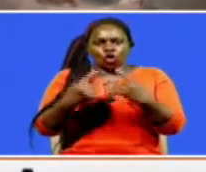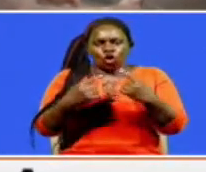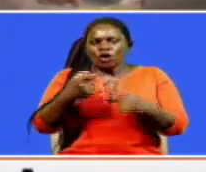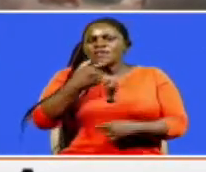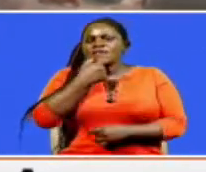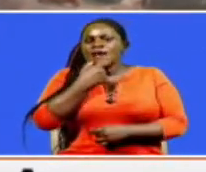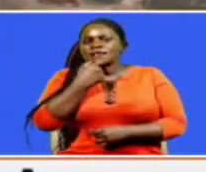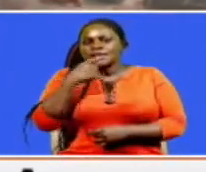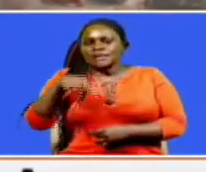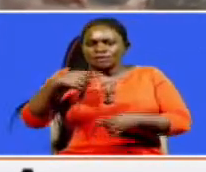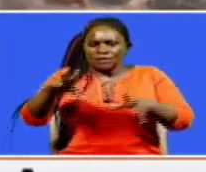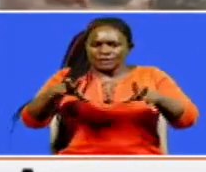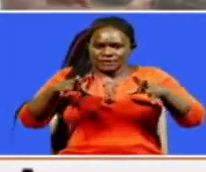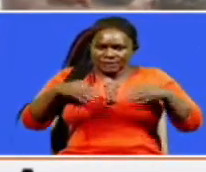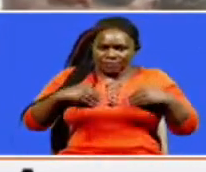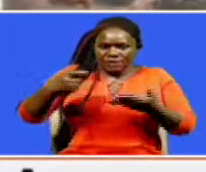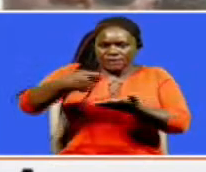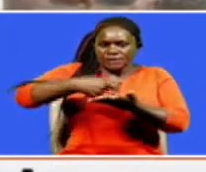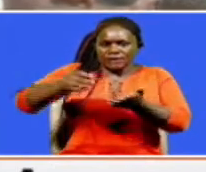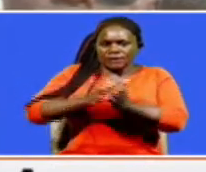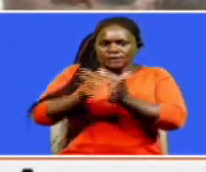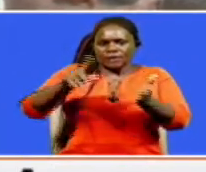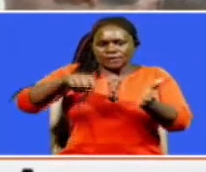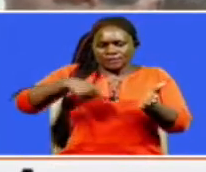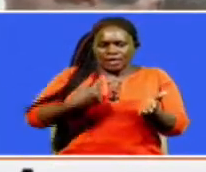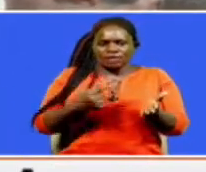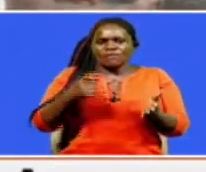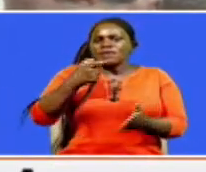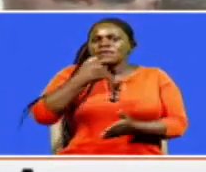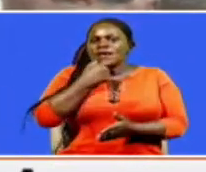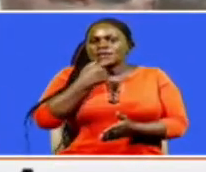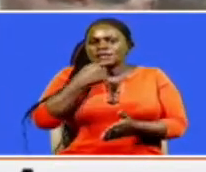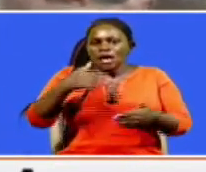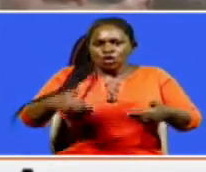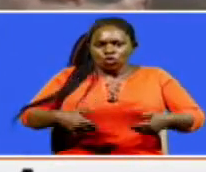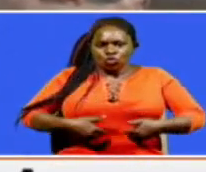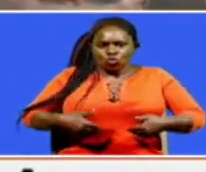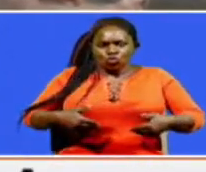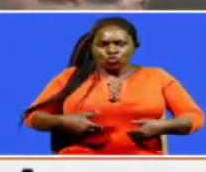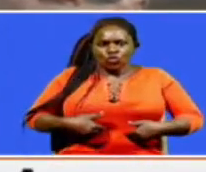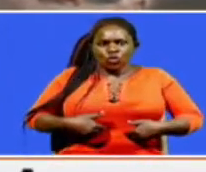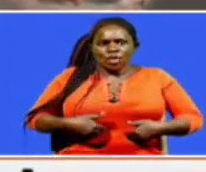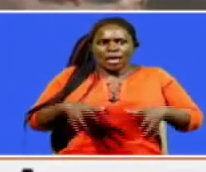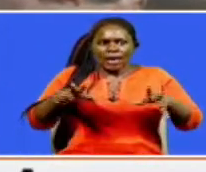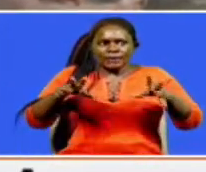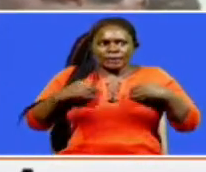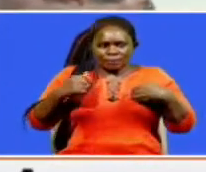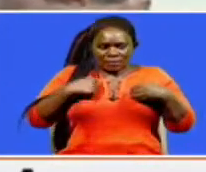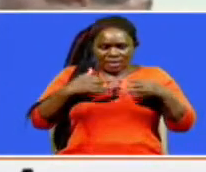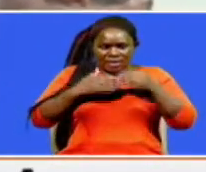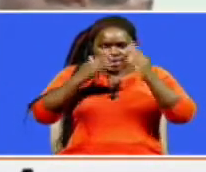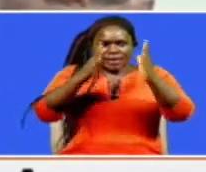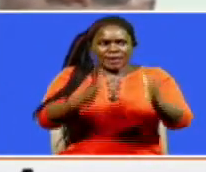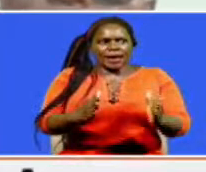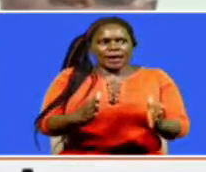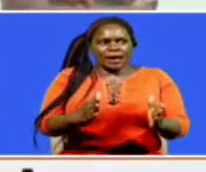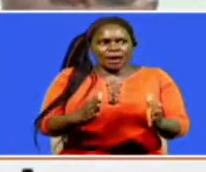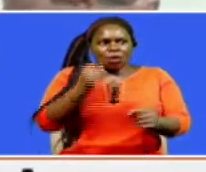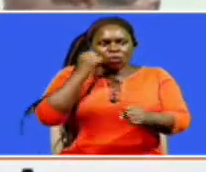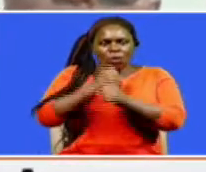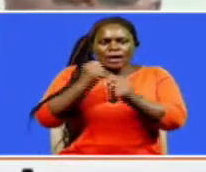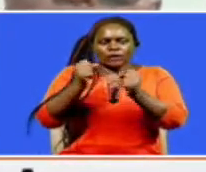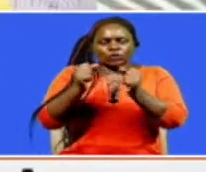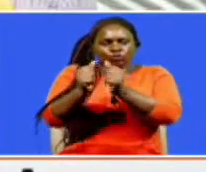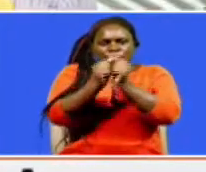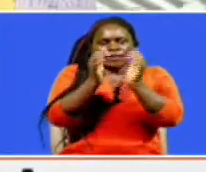wa Nyanza, we are embracing the secretary general. Na sisi kama watu wa Nyanza, wa vijana hapo wamekubali kwamba mimi kama kiongozi wao, we are going to work together